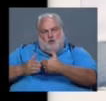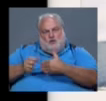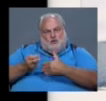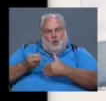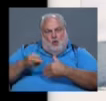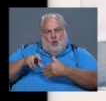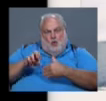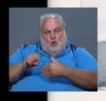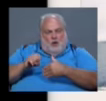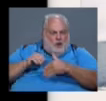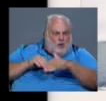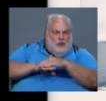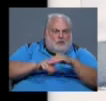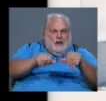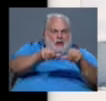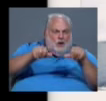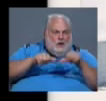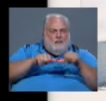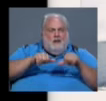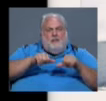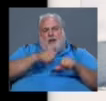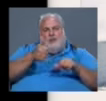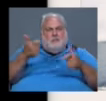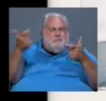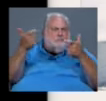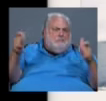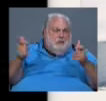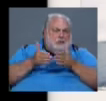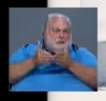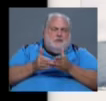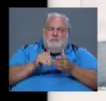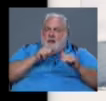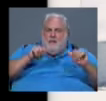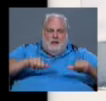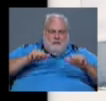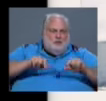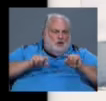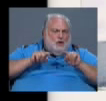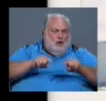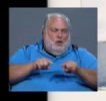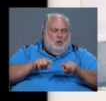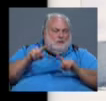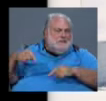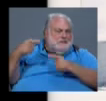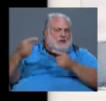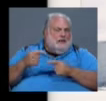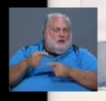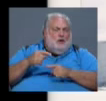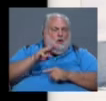able to go into really probably since the Second World War. And we'll be able to add